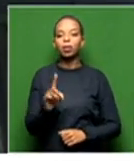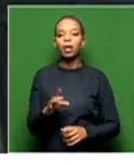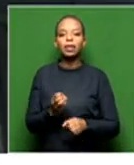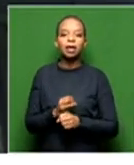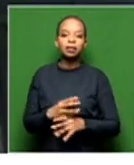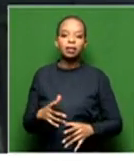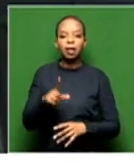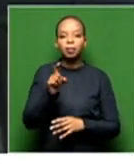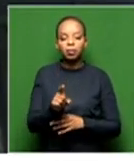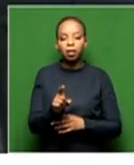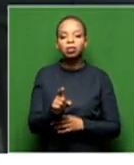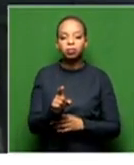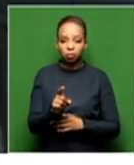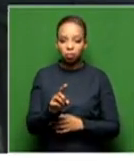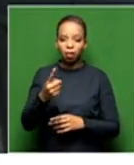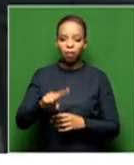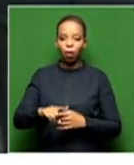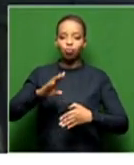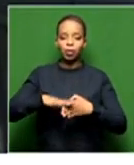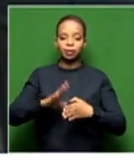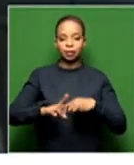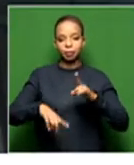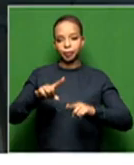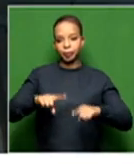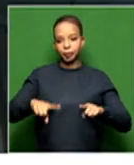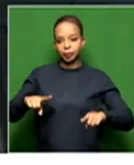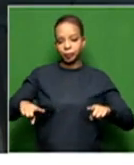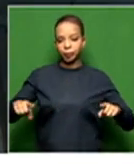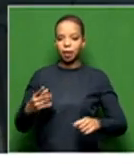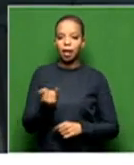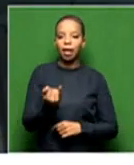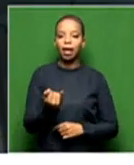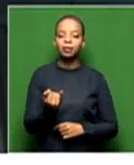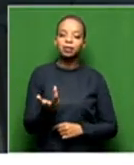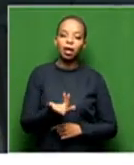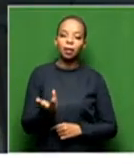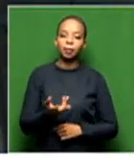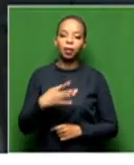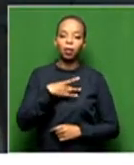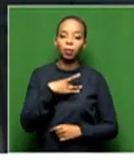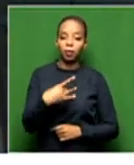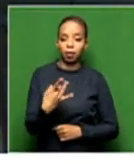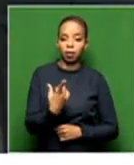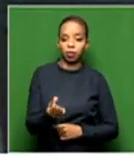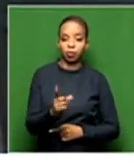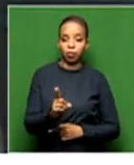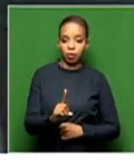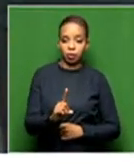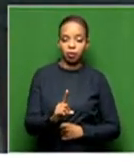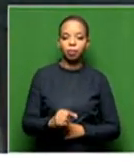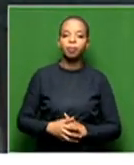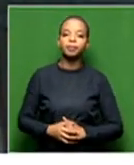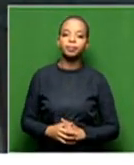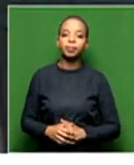startup for very different reasons. Like I would like to maybe underline is the fact that